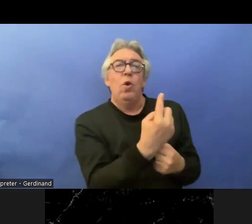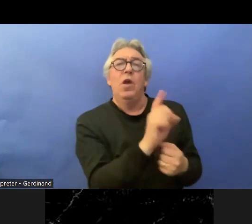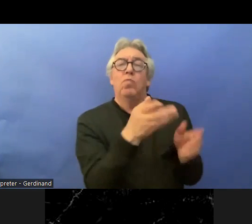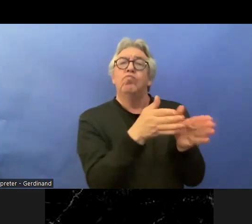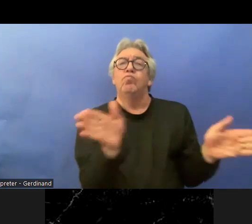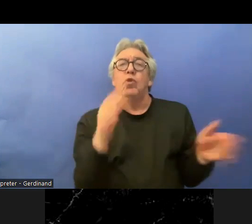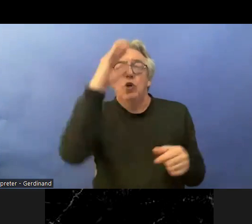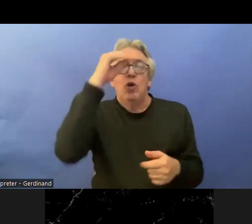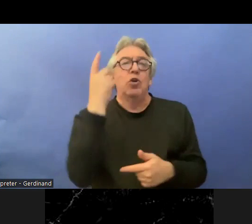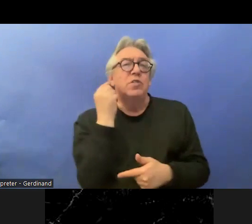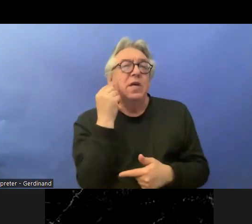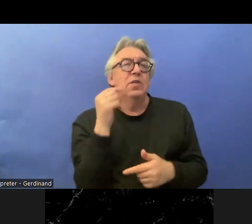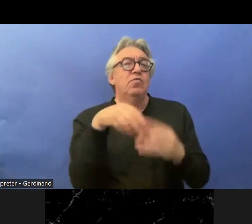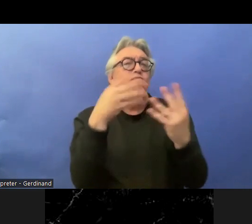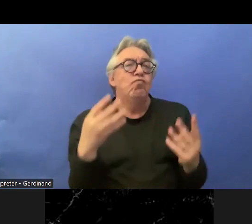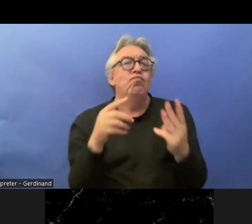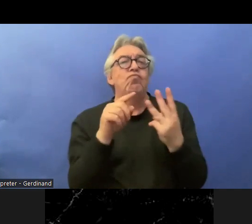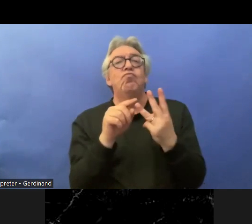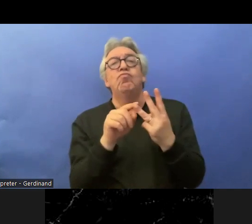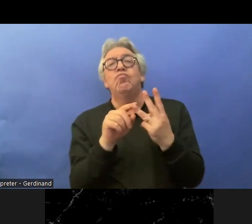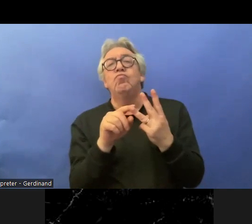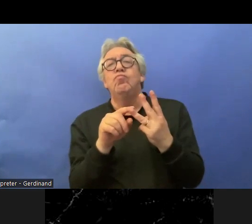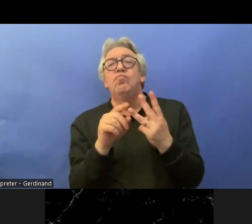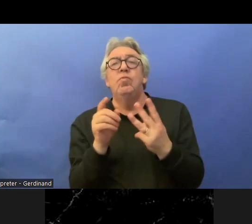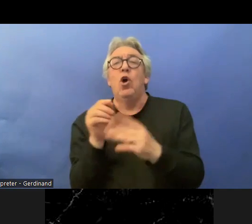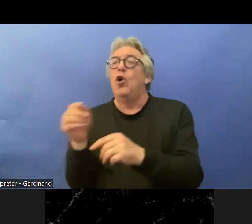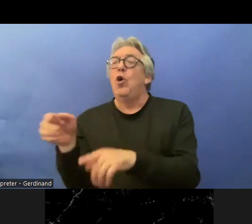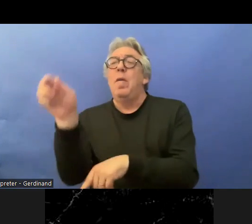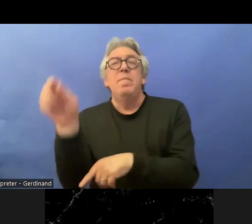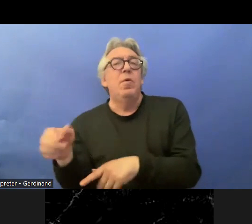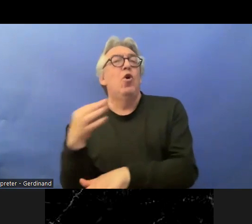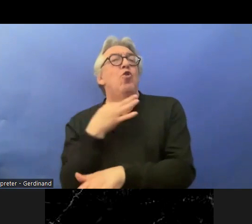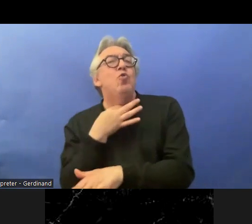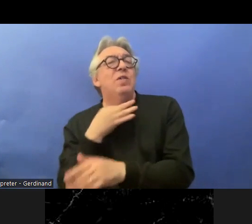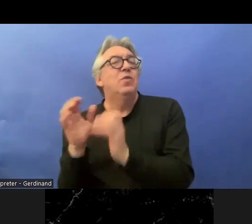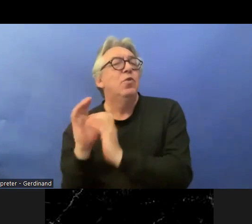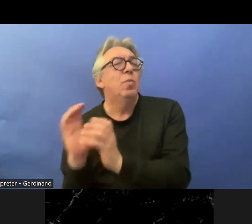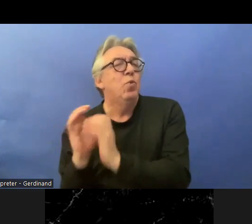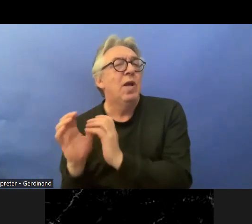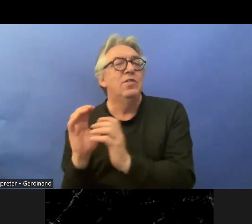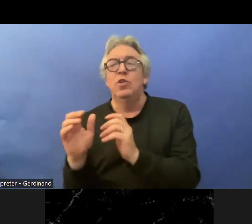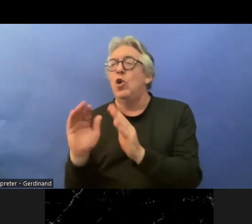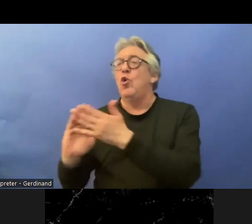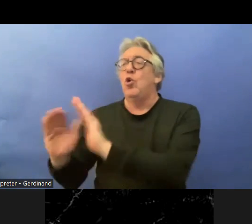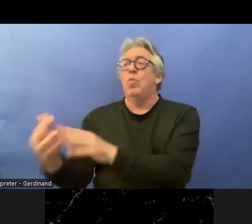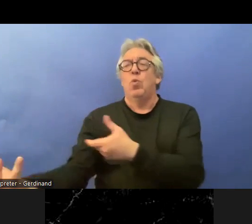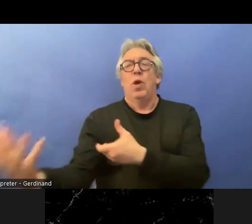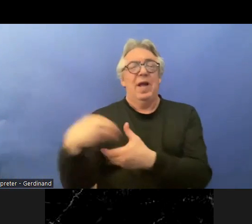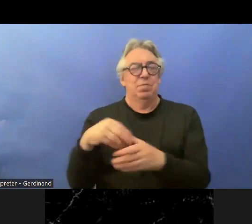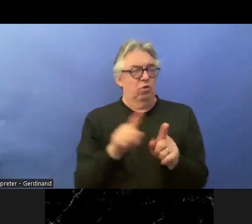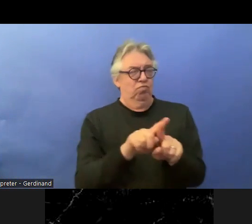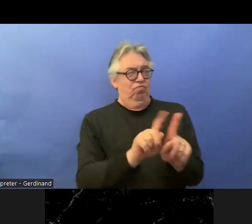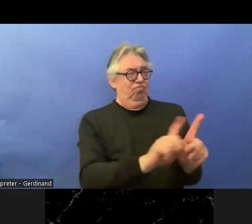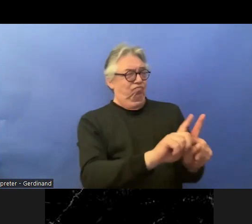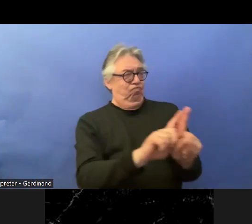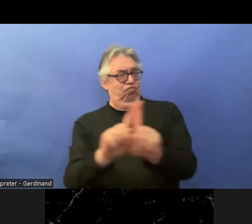gender, PSAA, accountability to affected people, risk communication, and community engagement. So